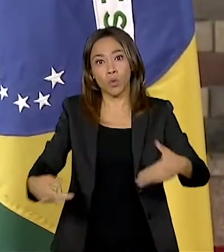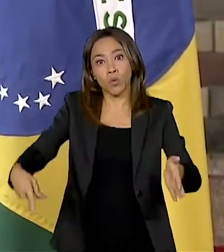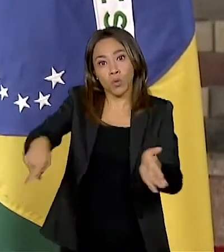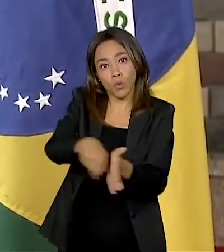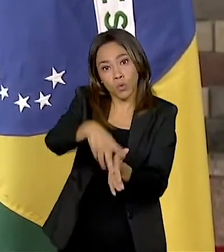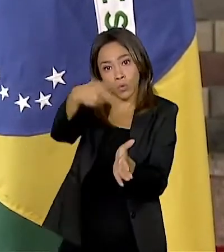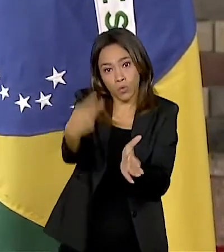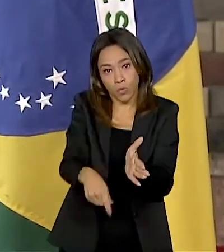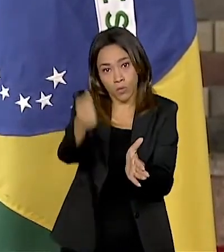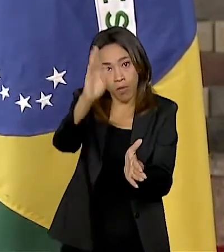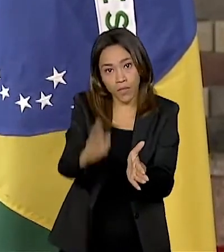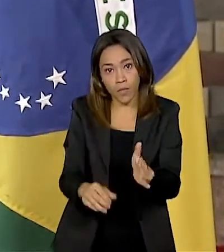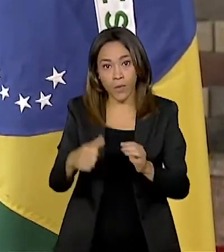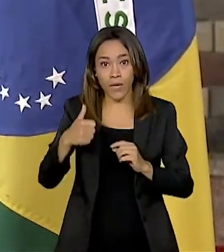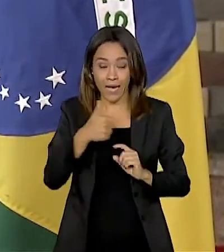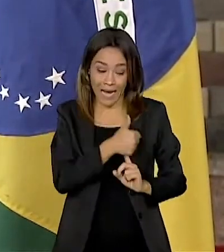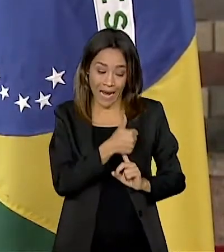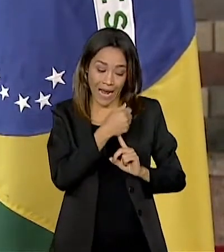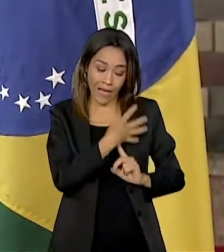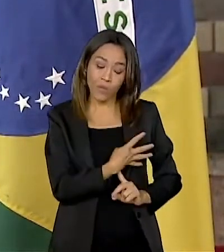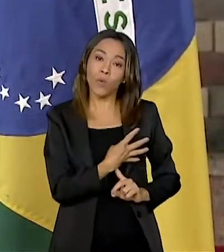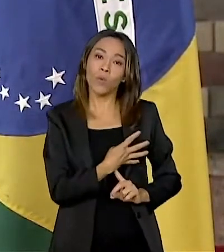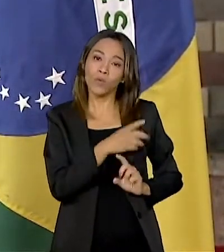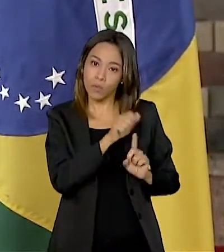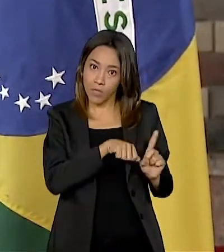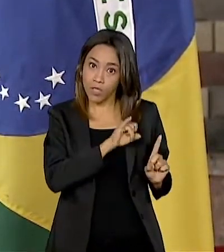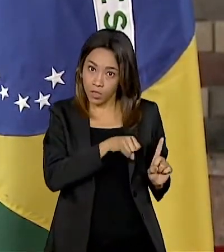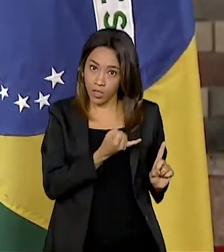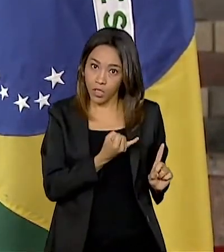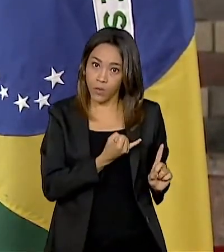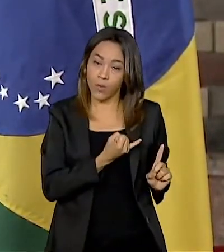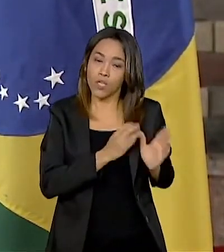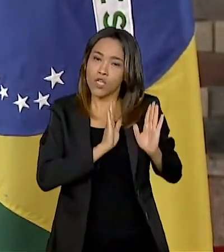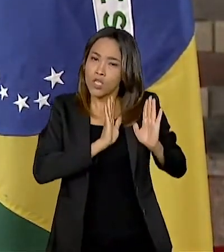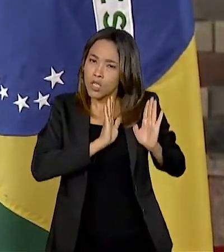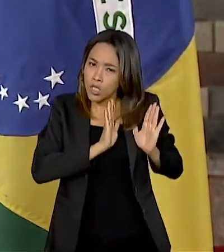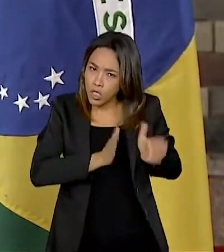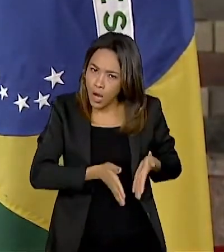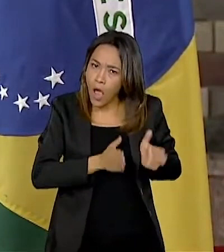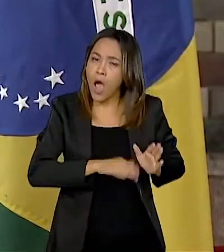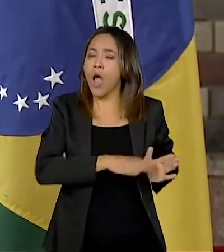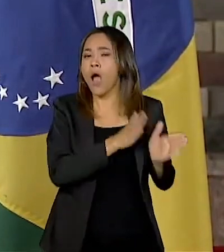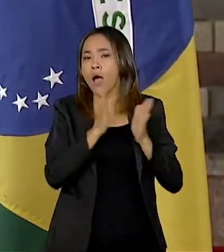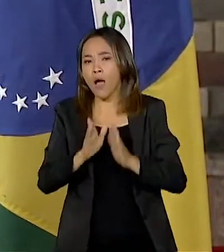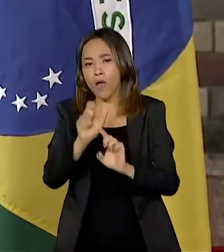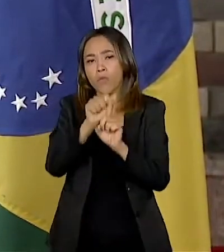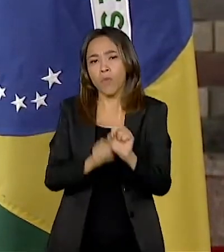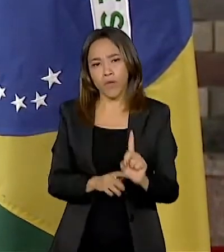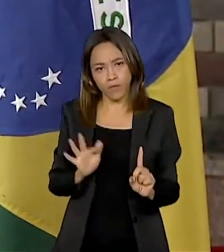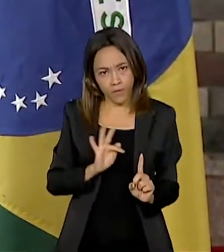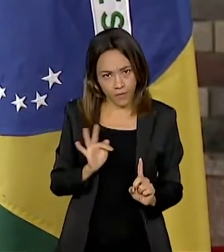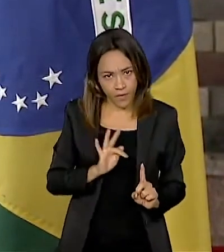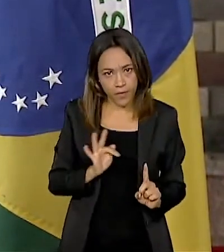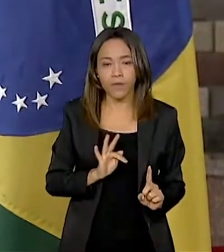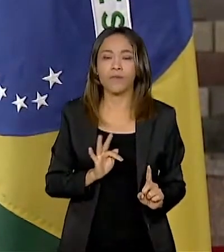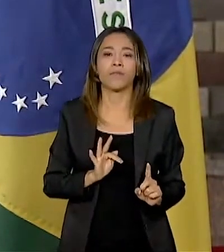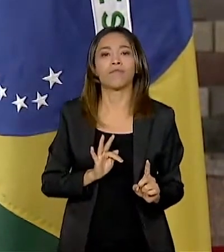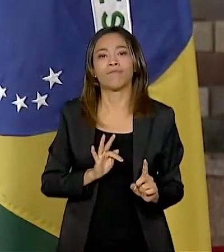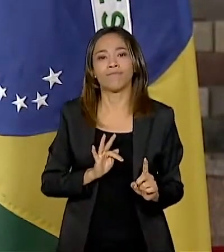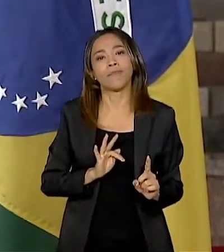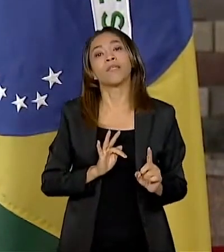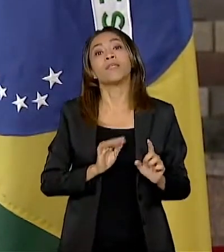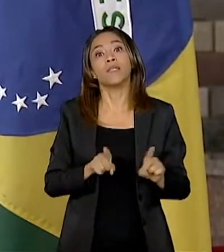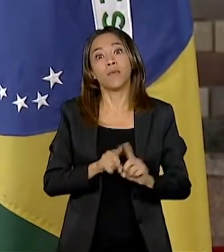Brazilian products. Brazilian 14 em janeiro. 14 in January. Já 6 no mês de fevereiro. 6 already in the month of February. E